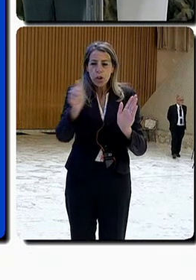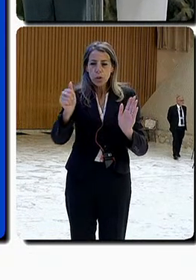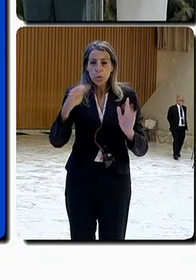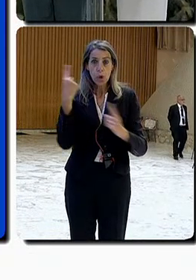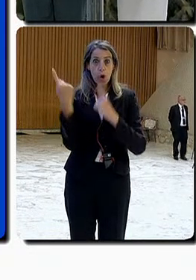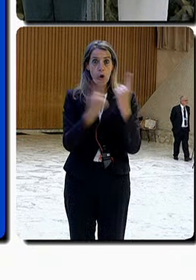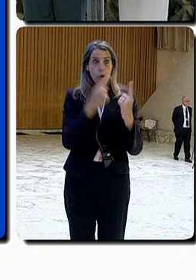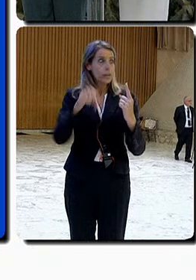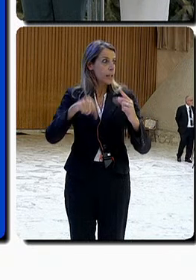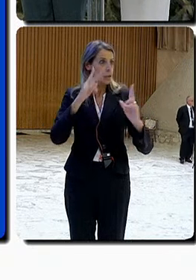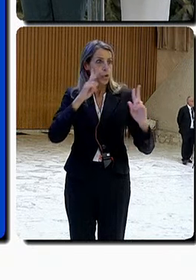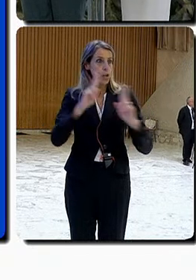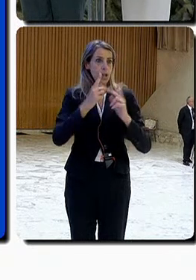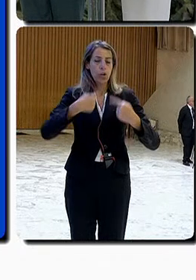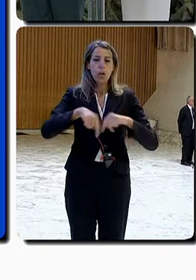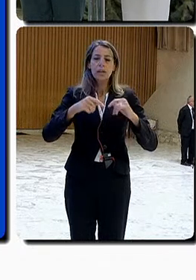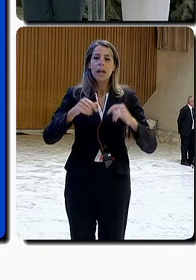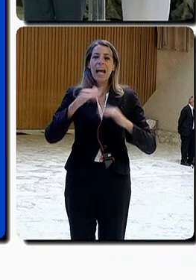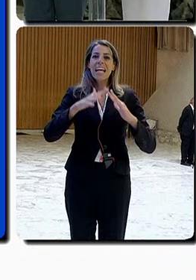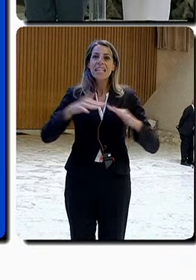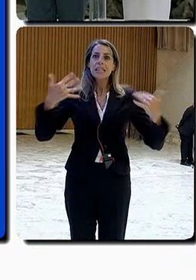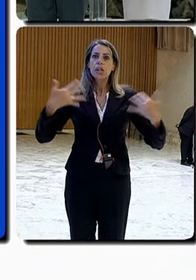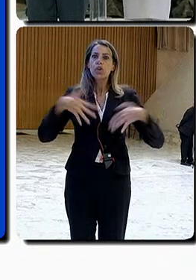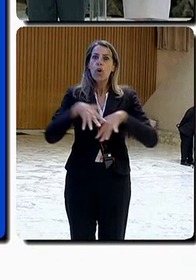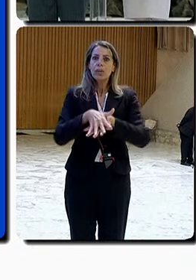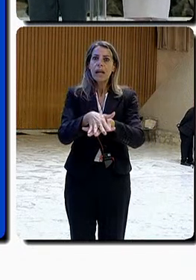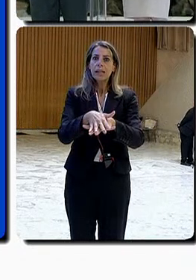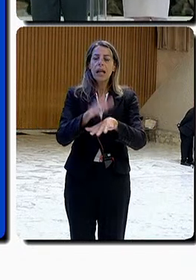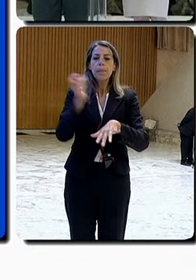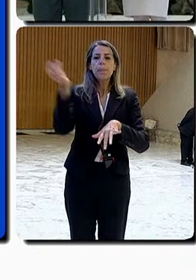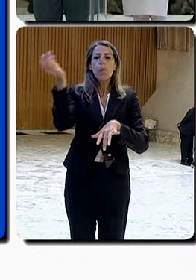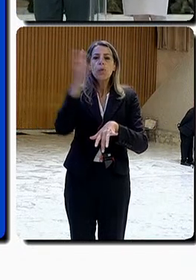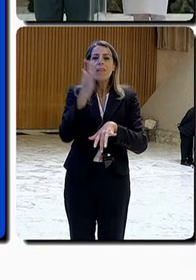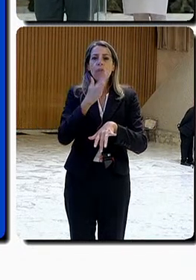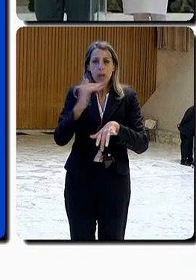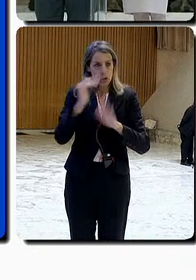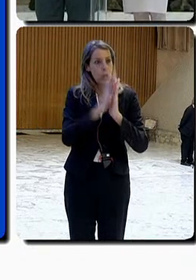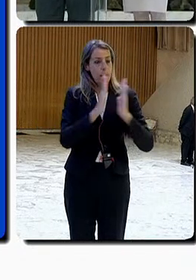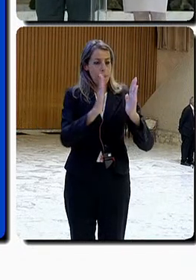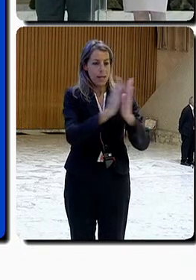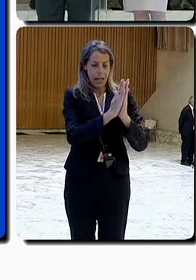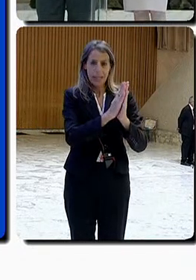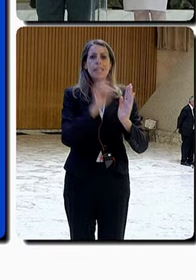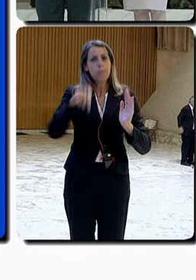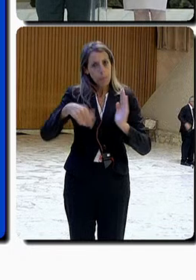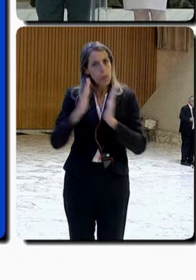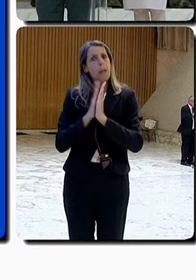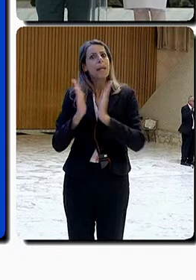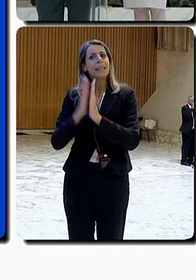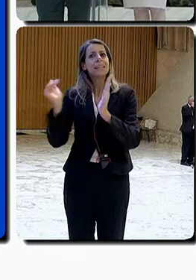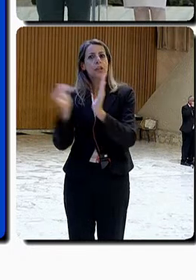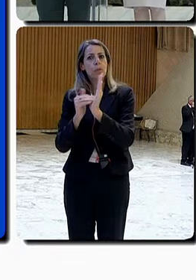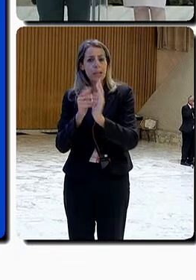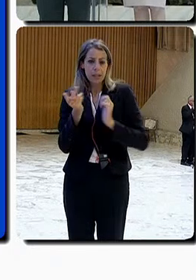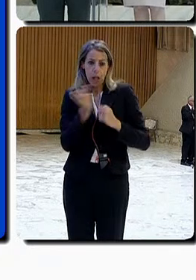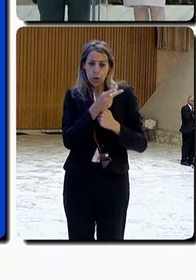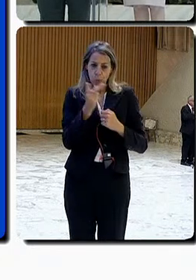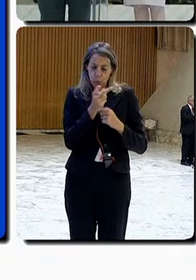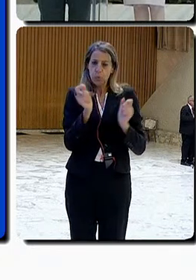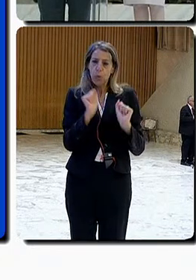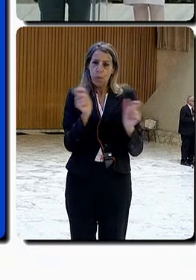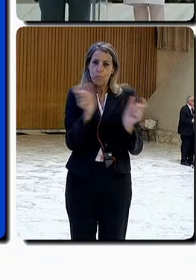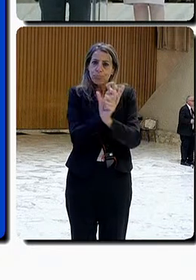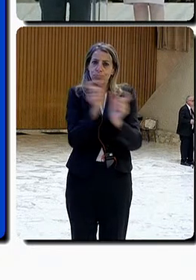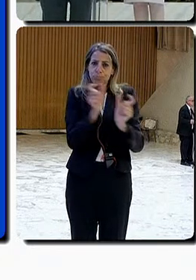gathering, synodality is a call for the hierarchical church and the domestic church to learn from each other and to find ways to help